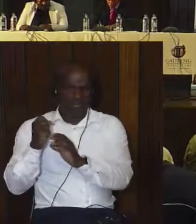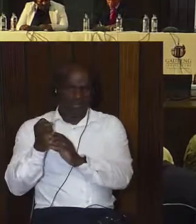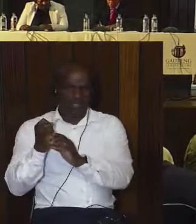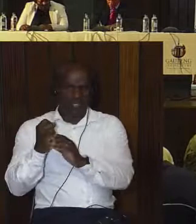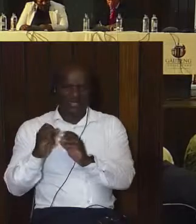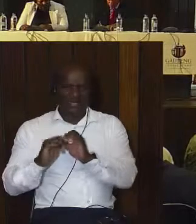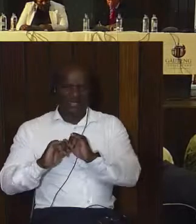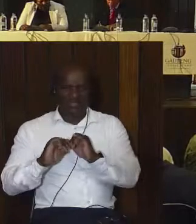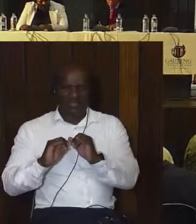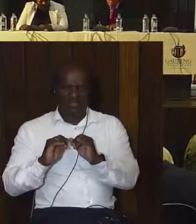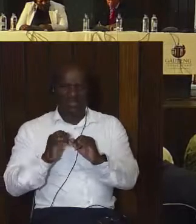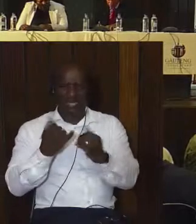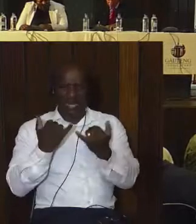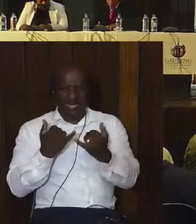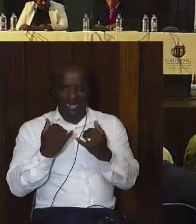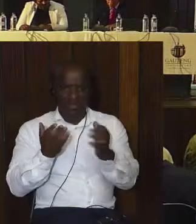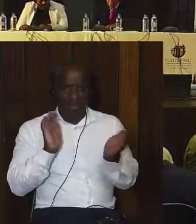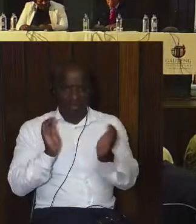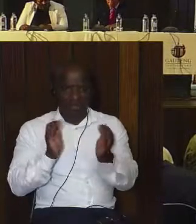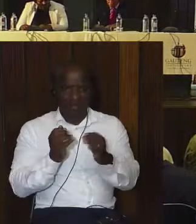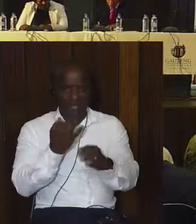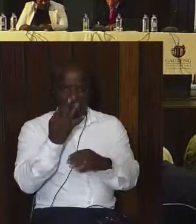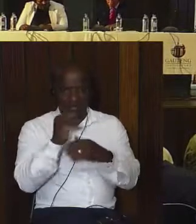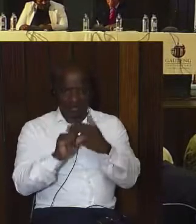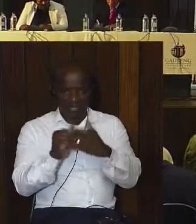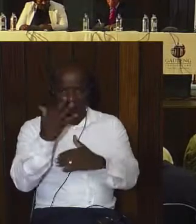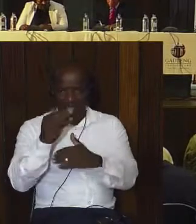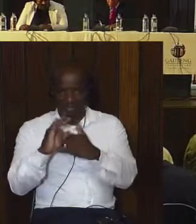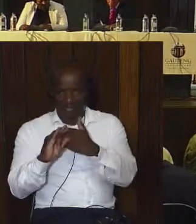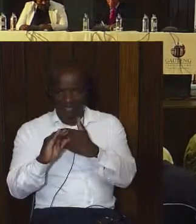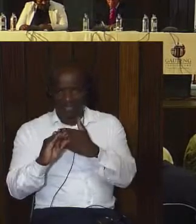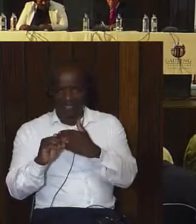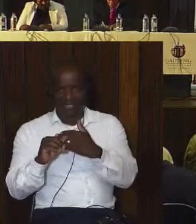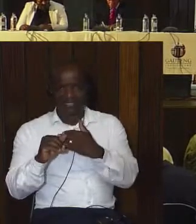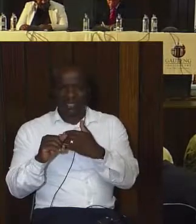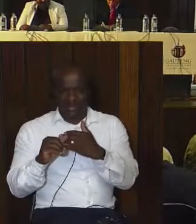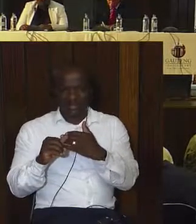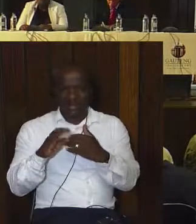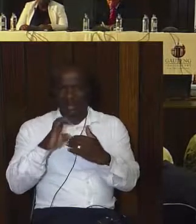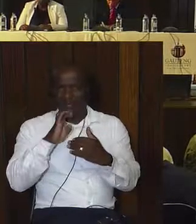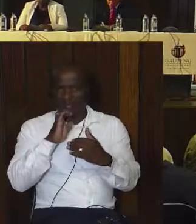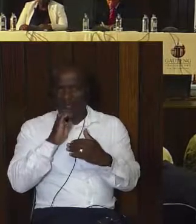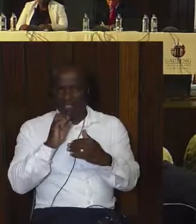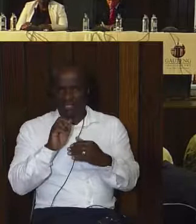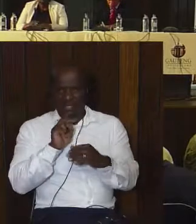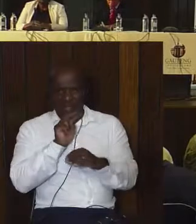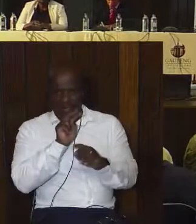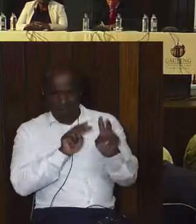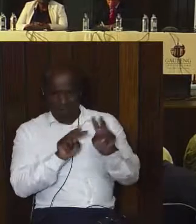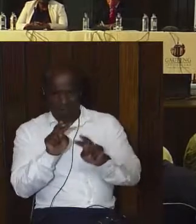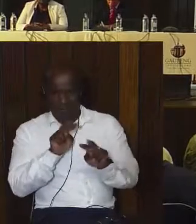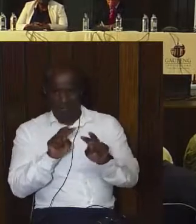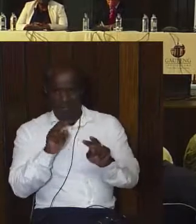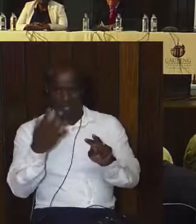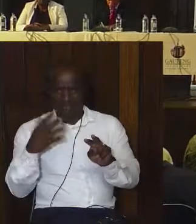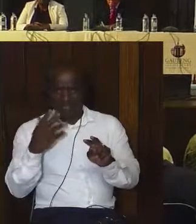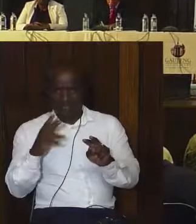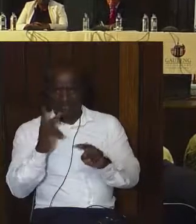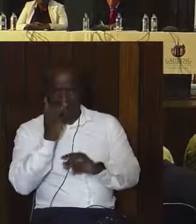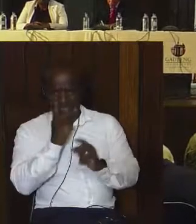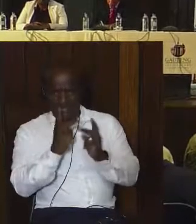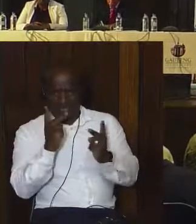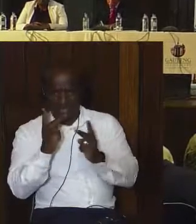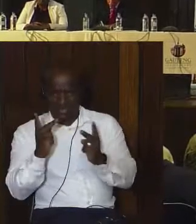3 quarters that we are talking about here. So they should have seen or anticipated that in terms of